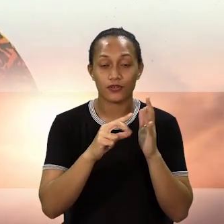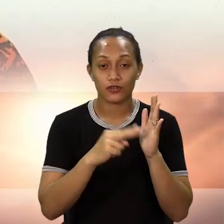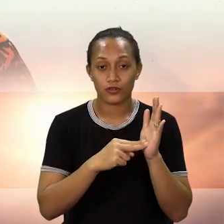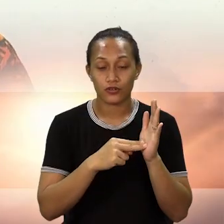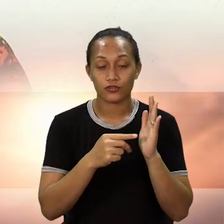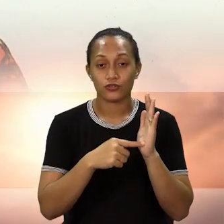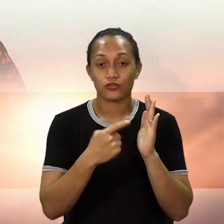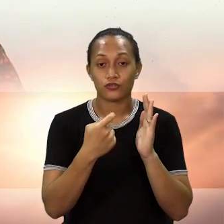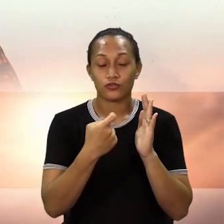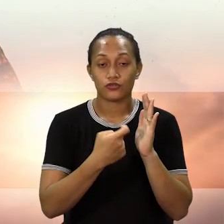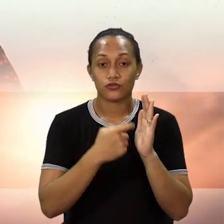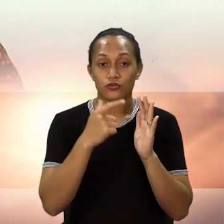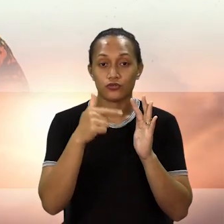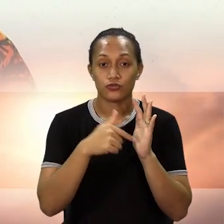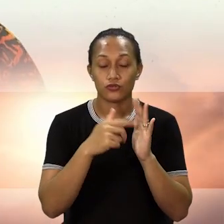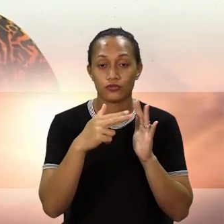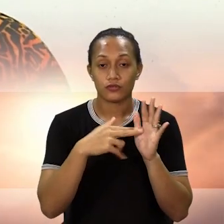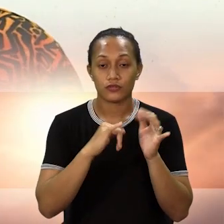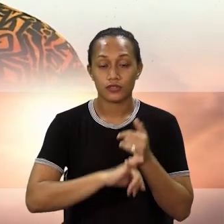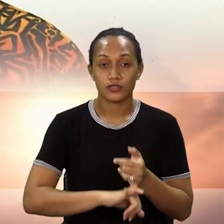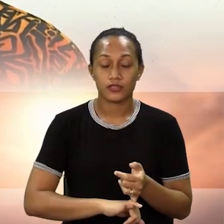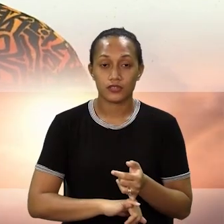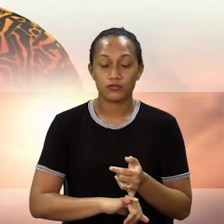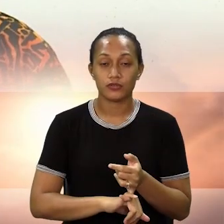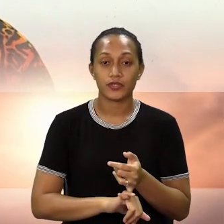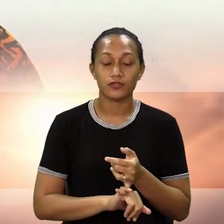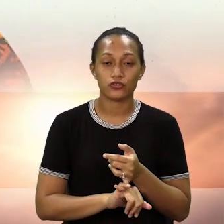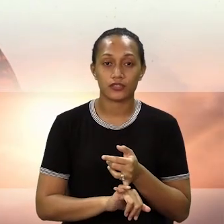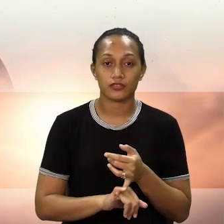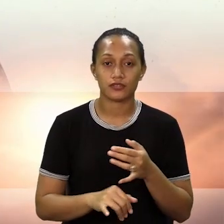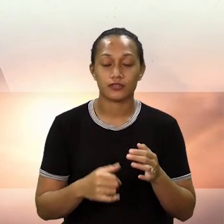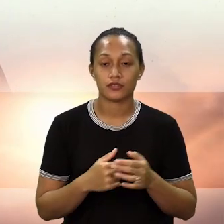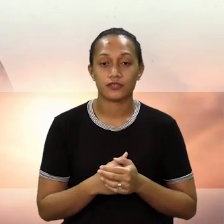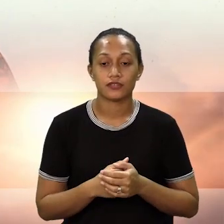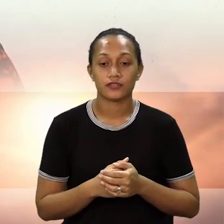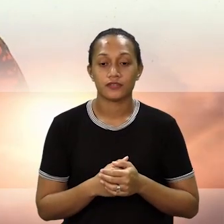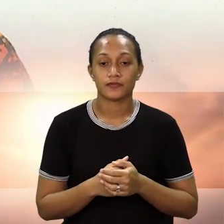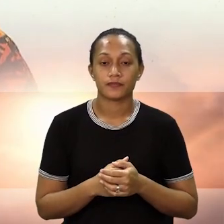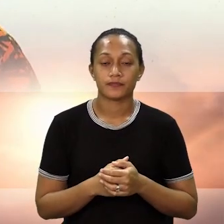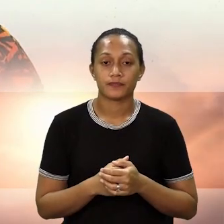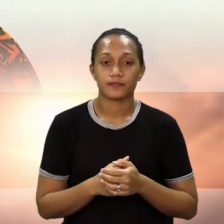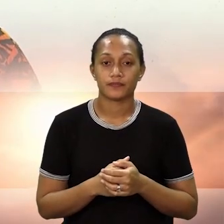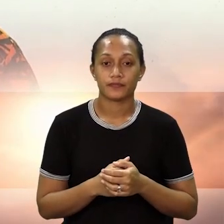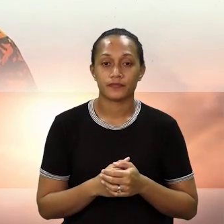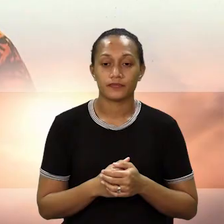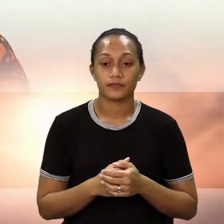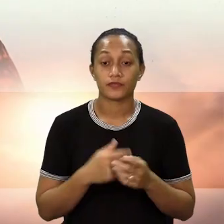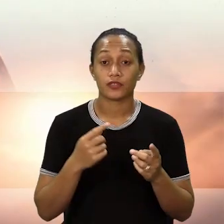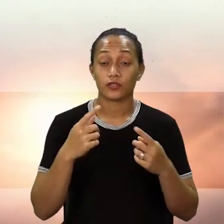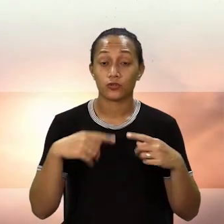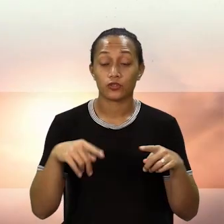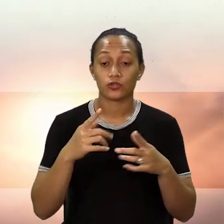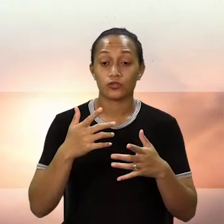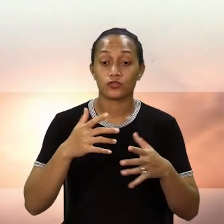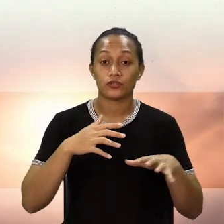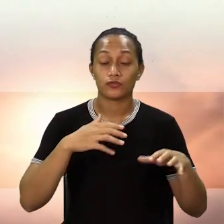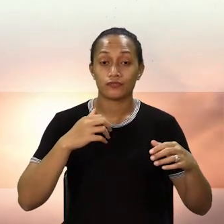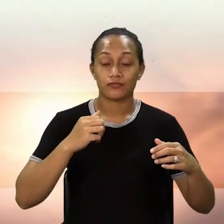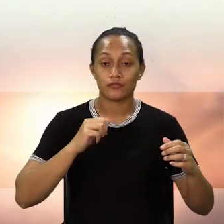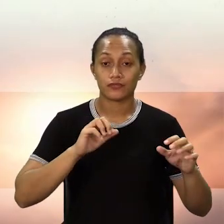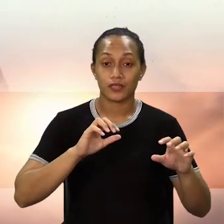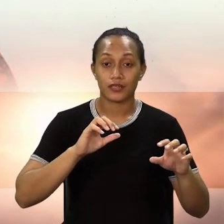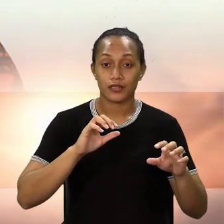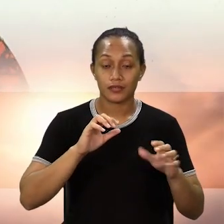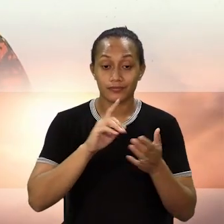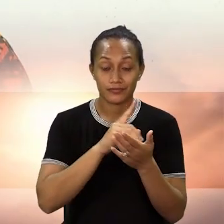about the use of contractions. We are going to learn about the use of contractions. And within the same lesson, we